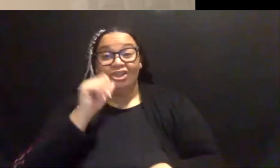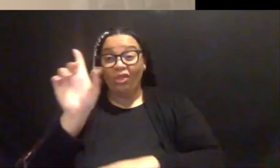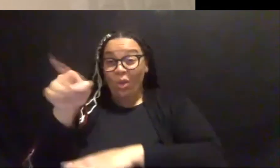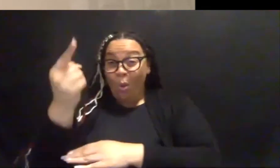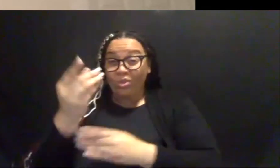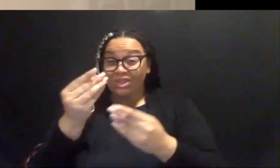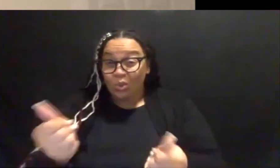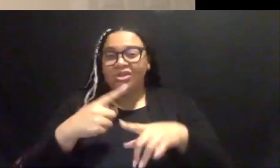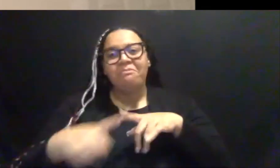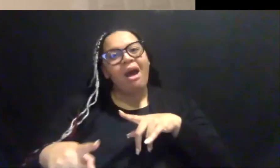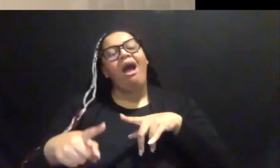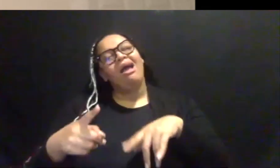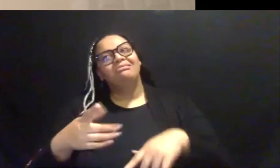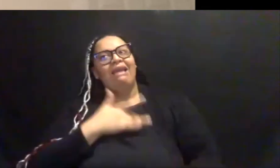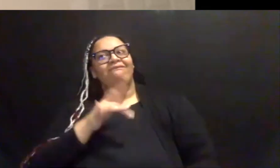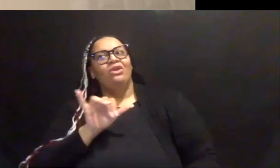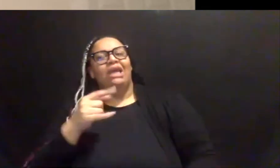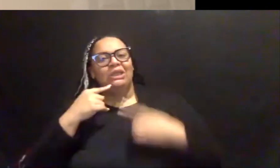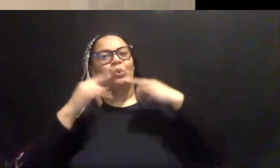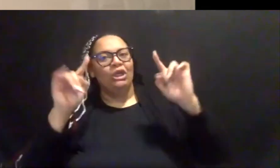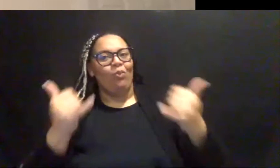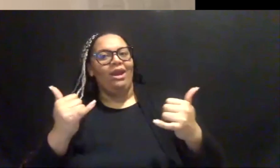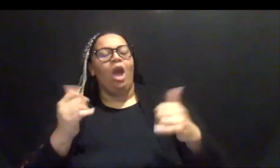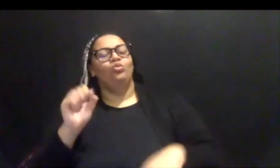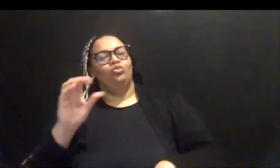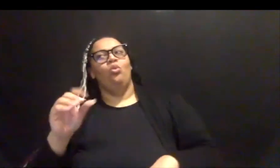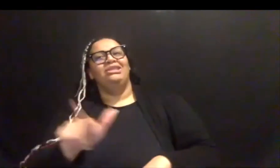like it's working. So it's another option.